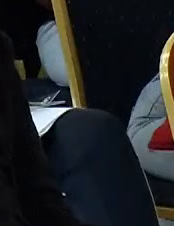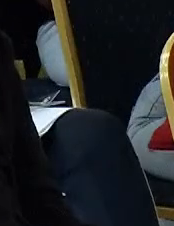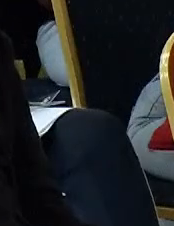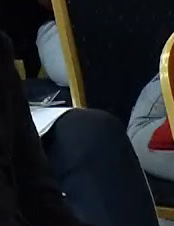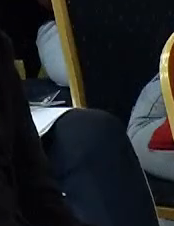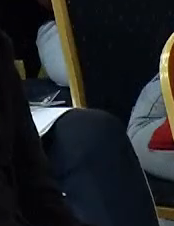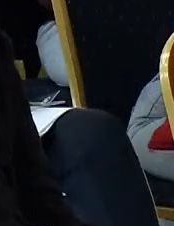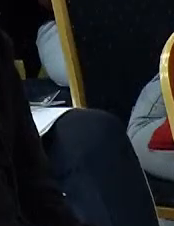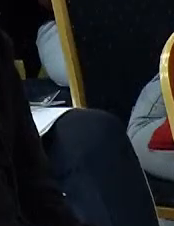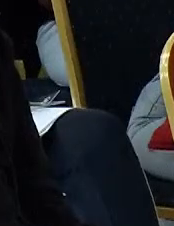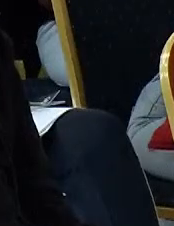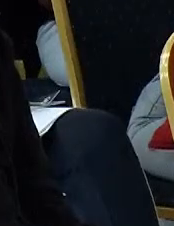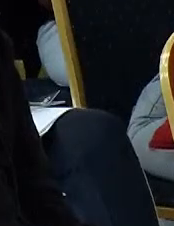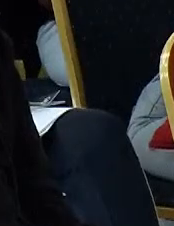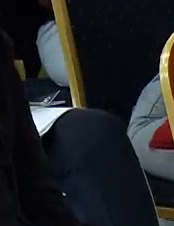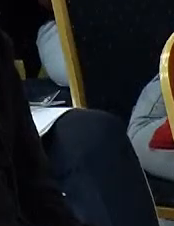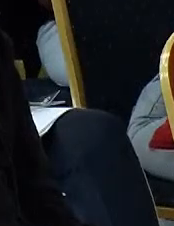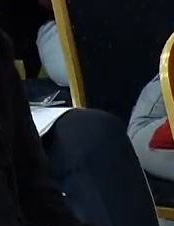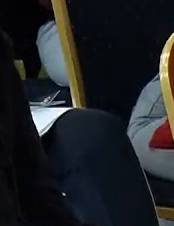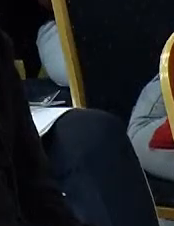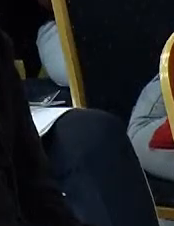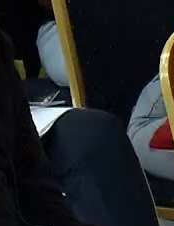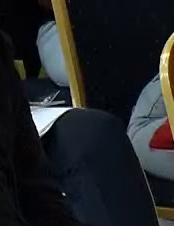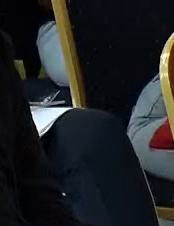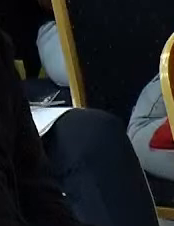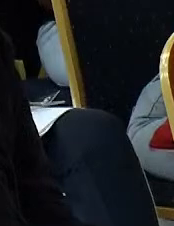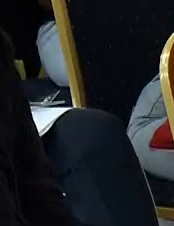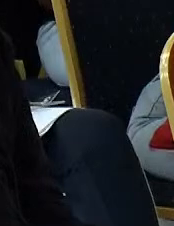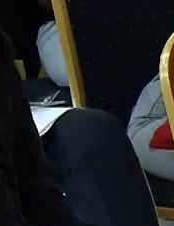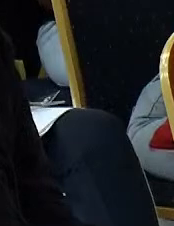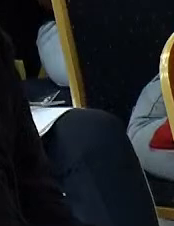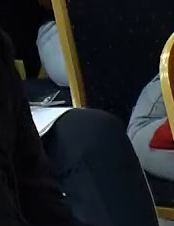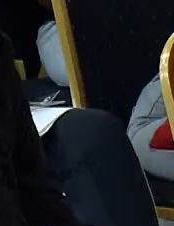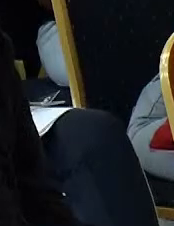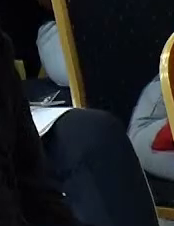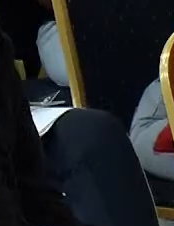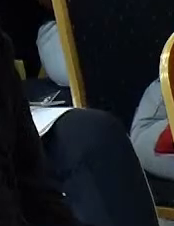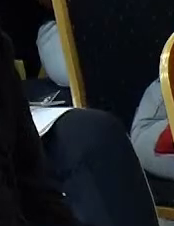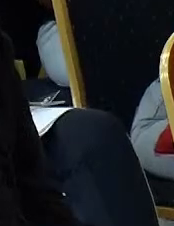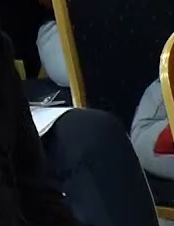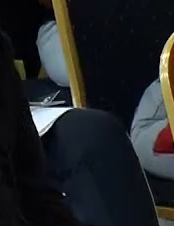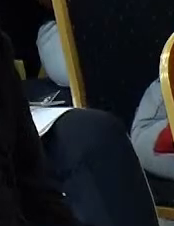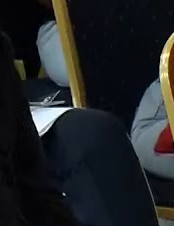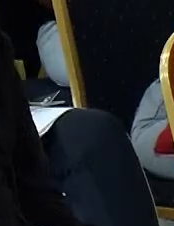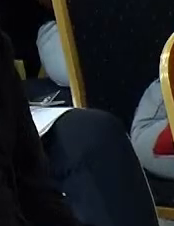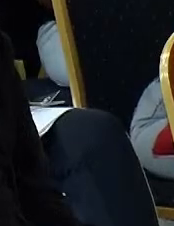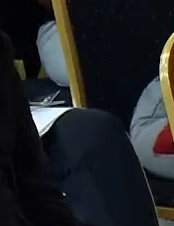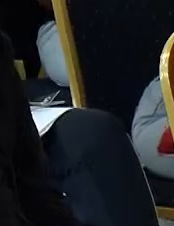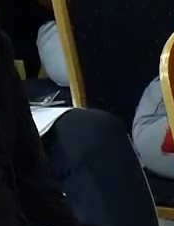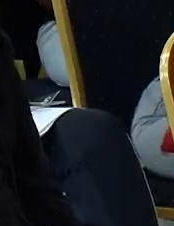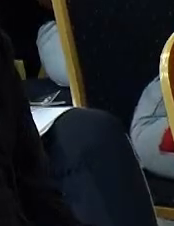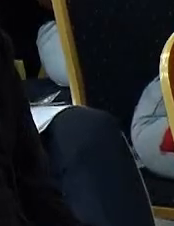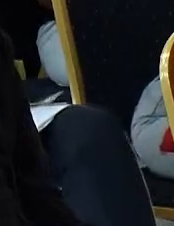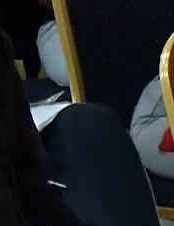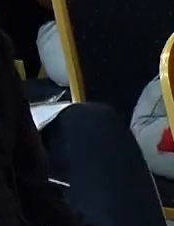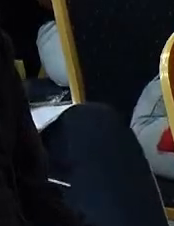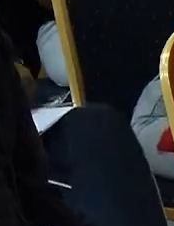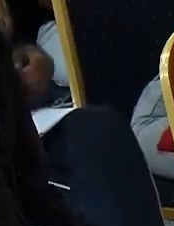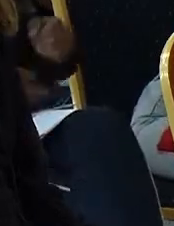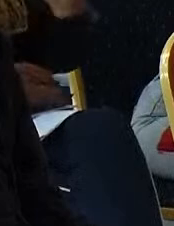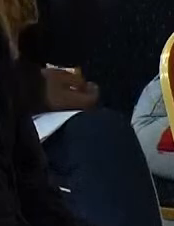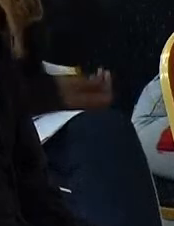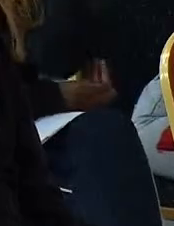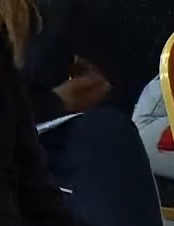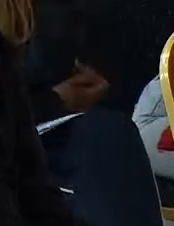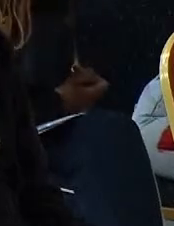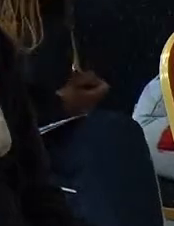secured gore metšhini ya ka e ka se utswiwe. Nna ke ipoletse gore ke tla hira batho ba le 150 mo Mahikeng ke fedise